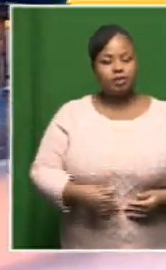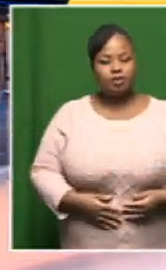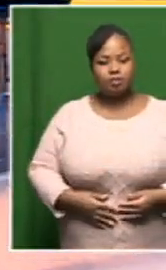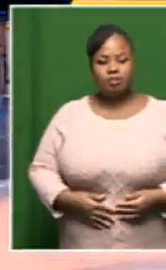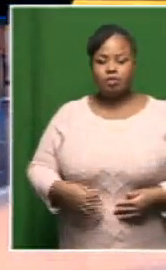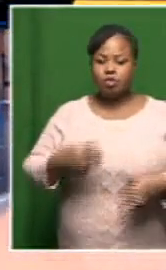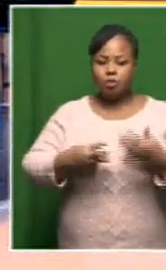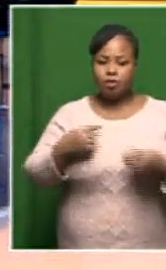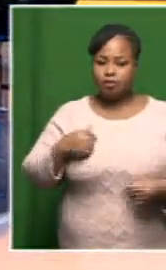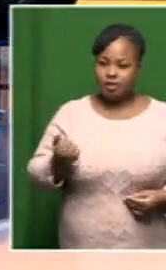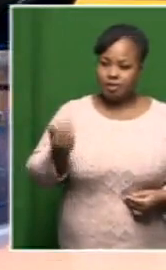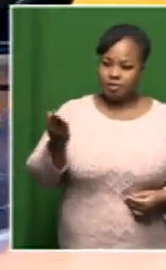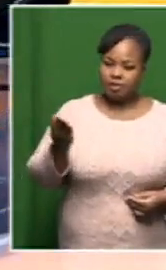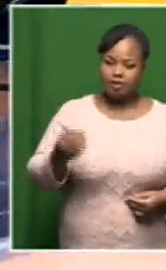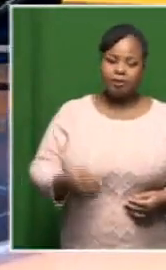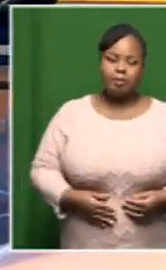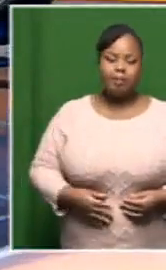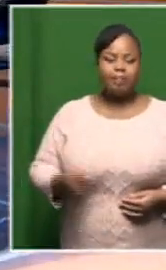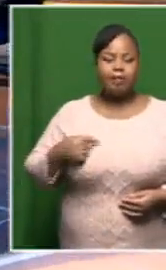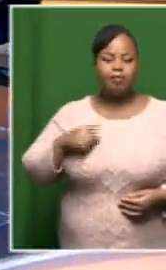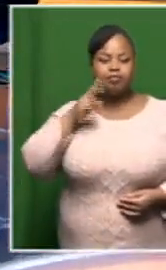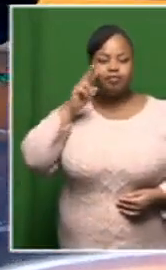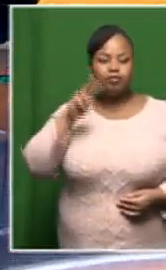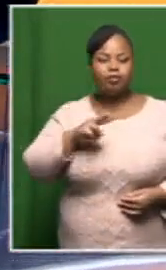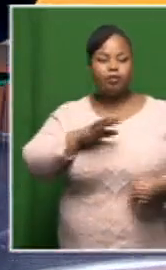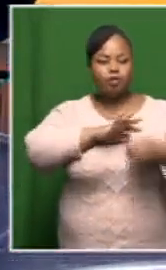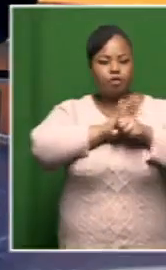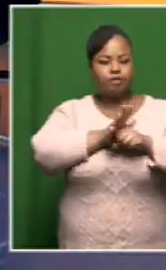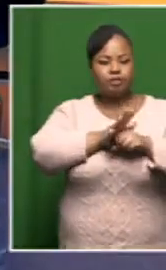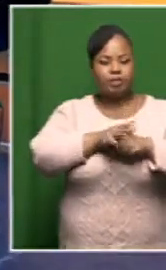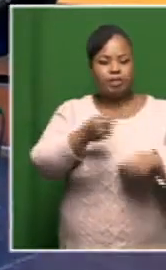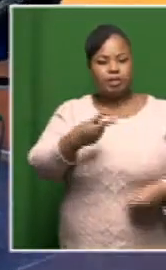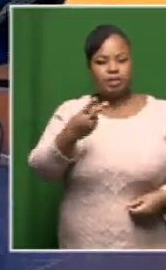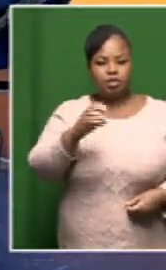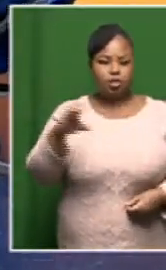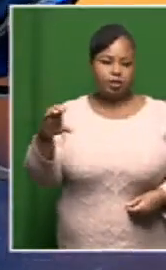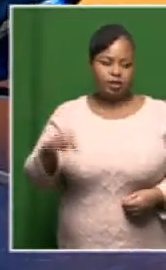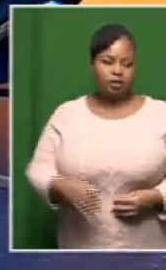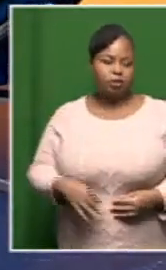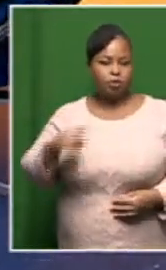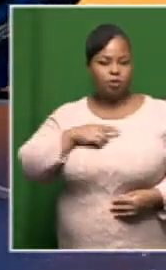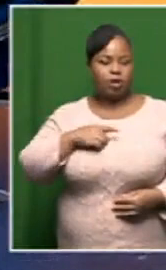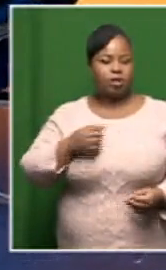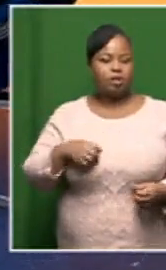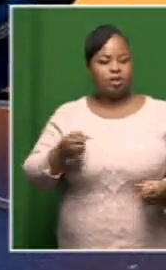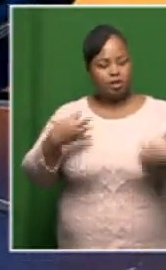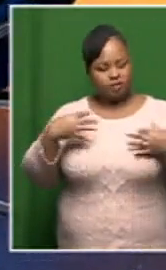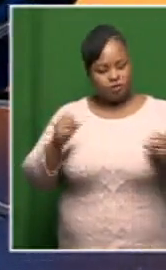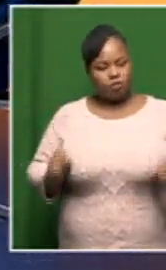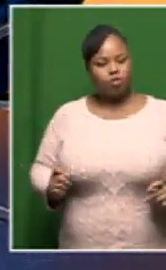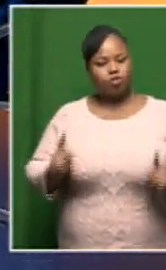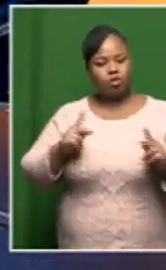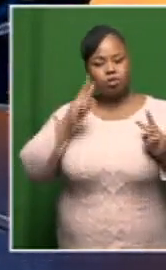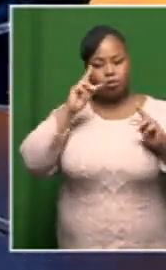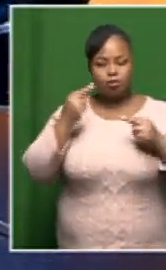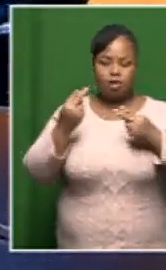work I submitted was actually, I looked at COVID as actually a second chance. We were given an opportunity to